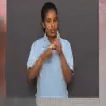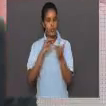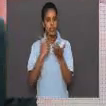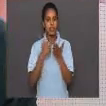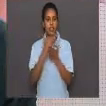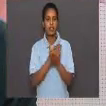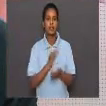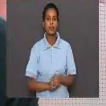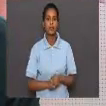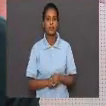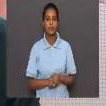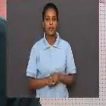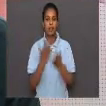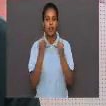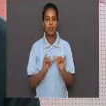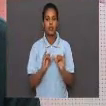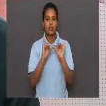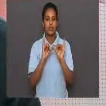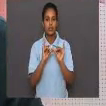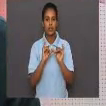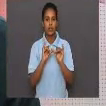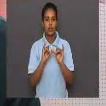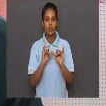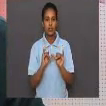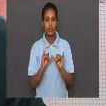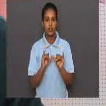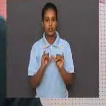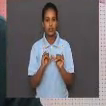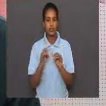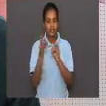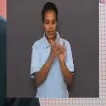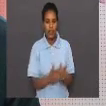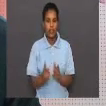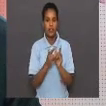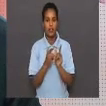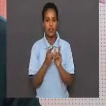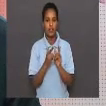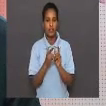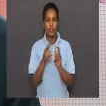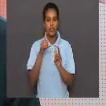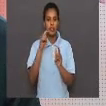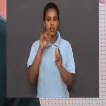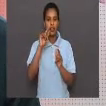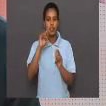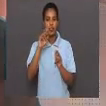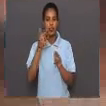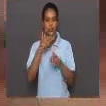lesson. Let us continue by going through the techniques of titration.